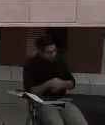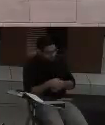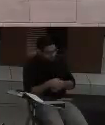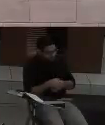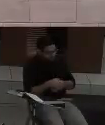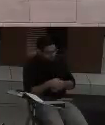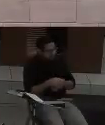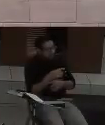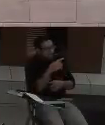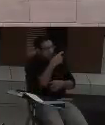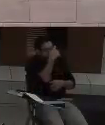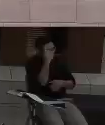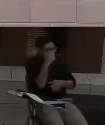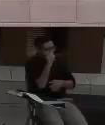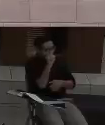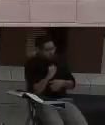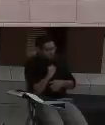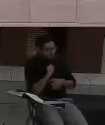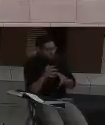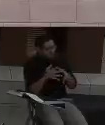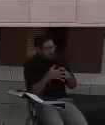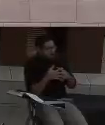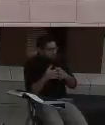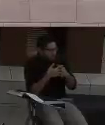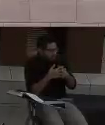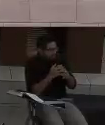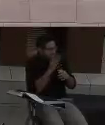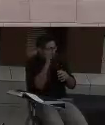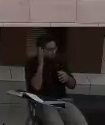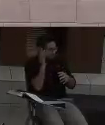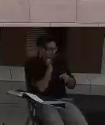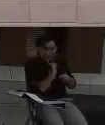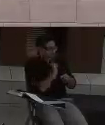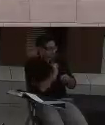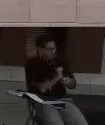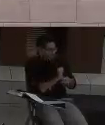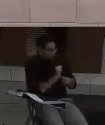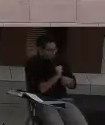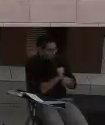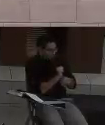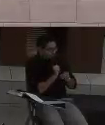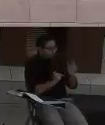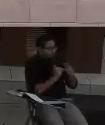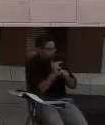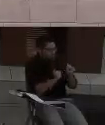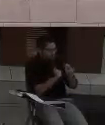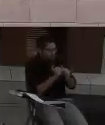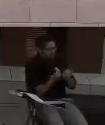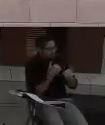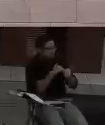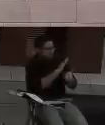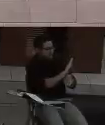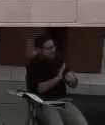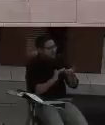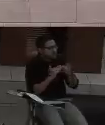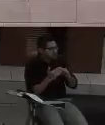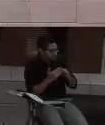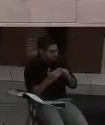Africans who work with their former oppressors to rebuild their country. Those who choose to live